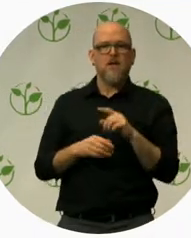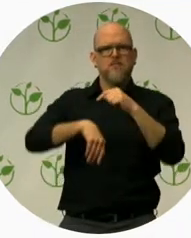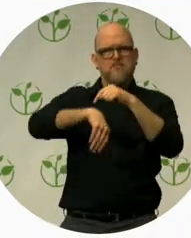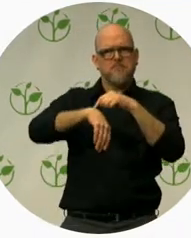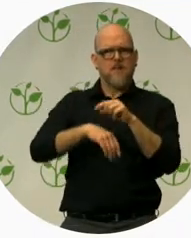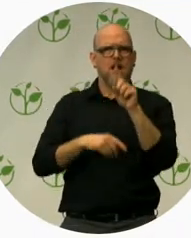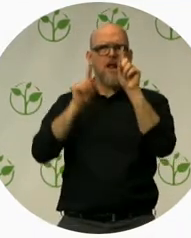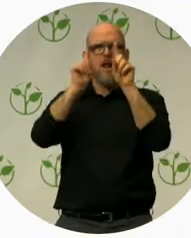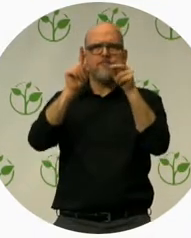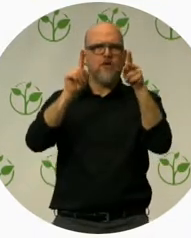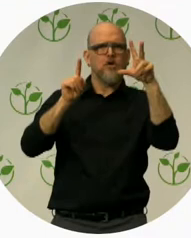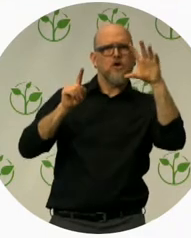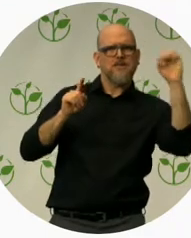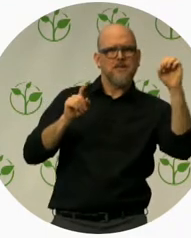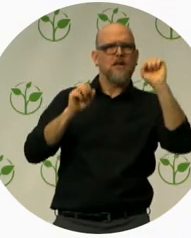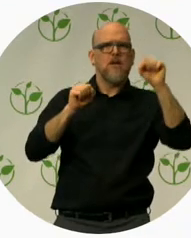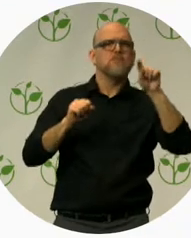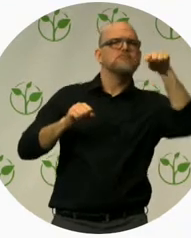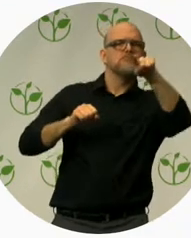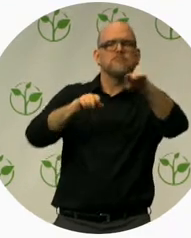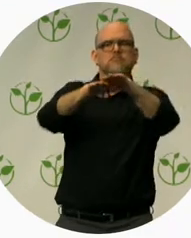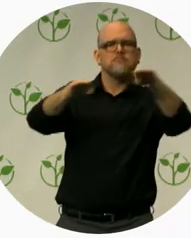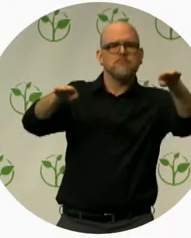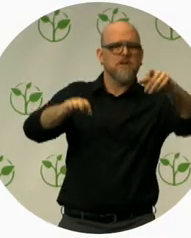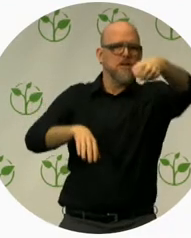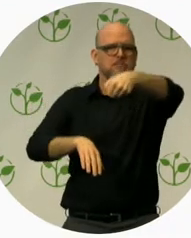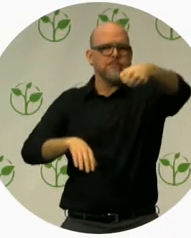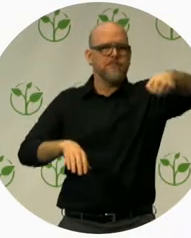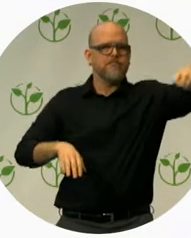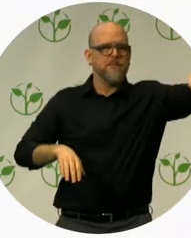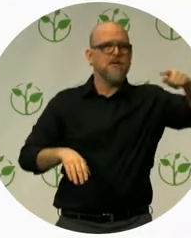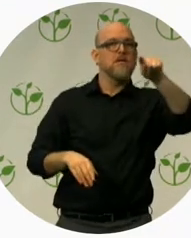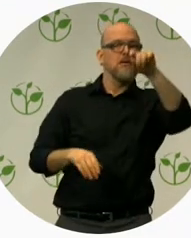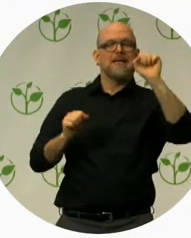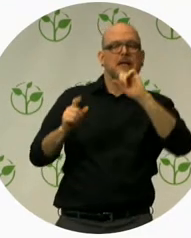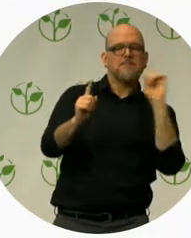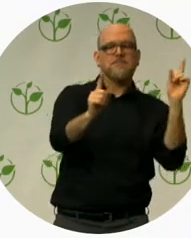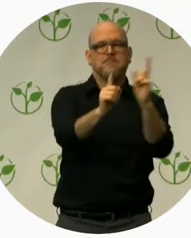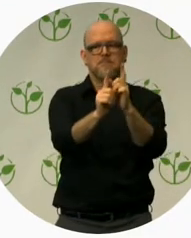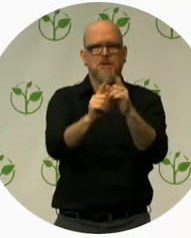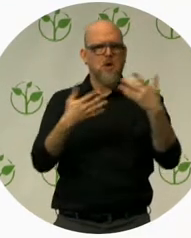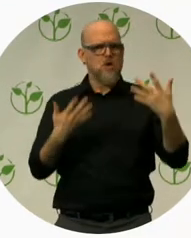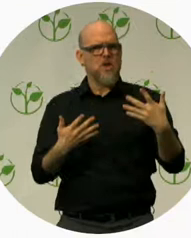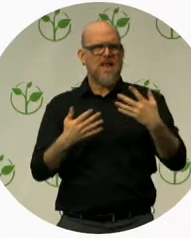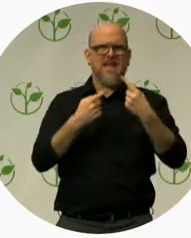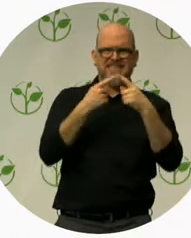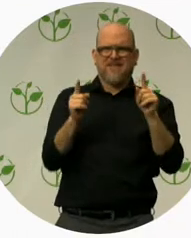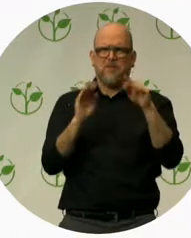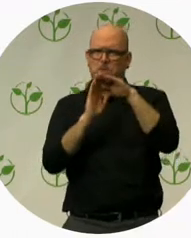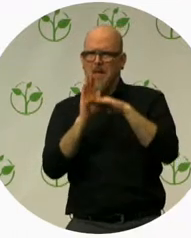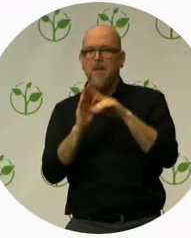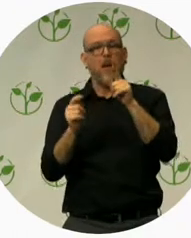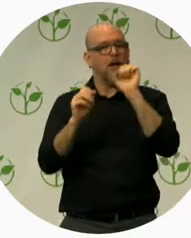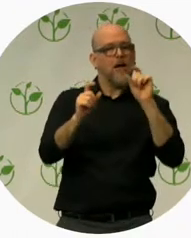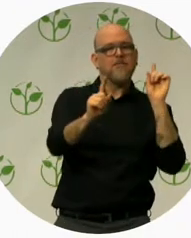all the different booths on the 2 floors, okay? It's a bit different this year, but I'm also telling you, dinner is early.